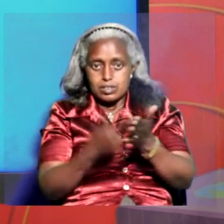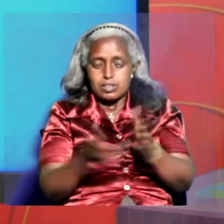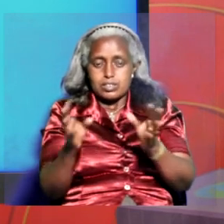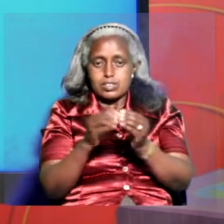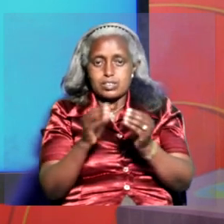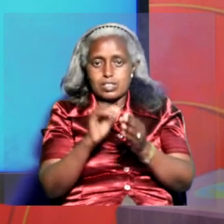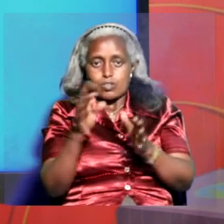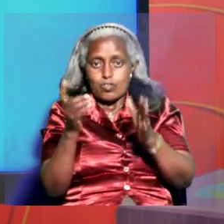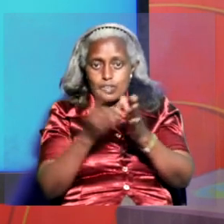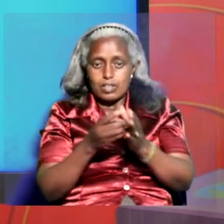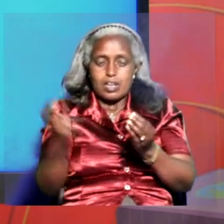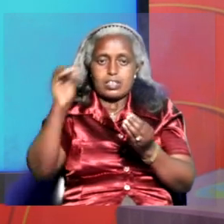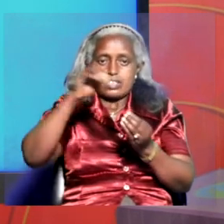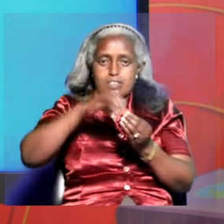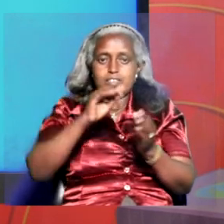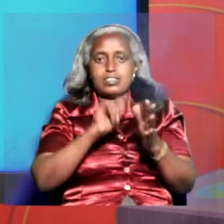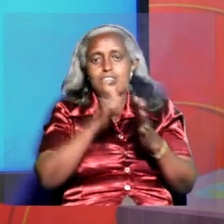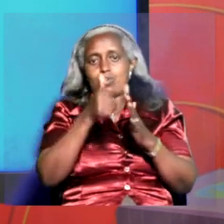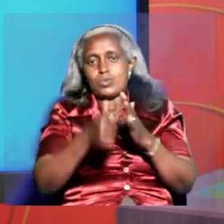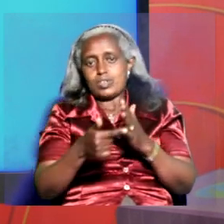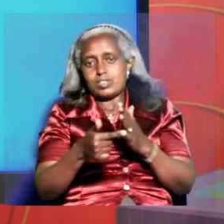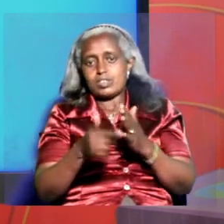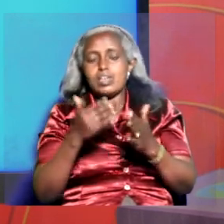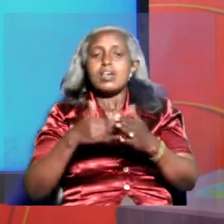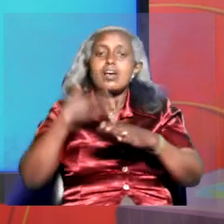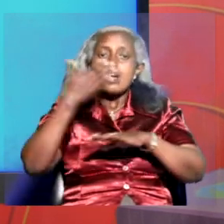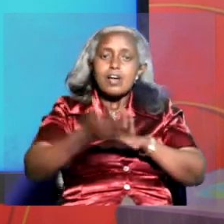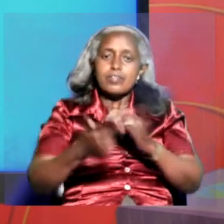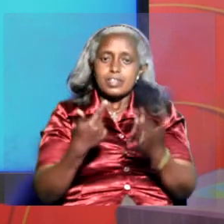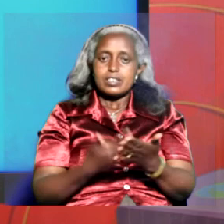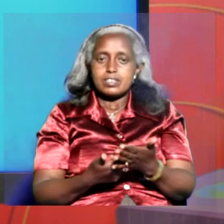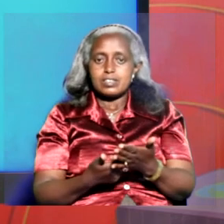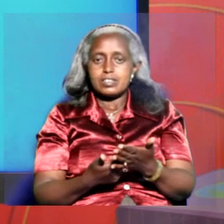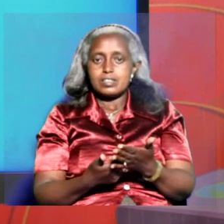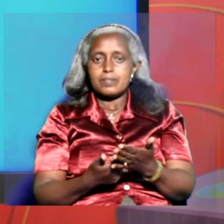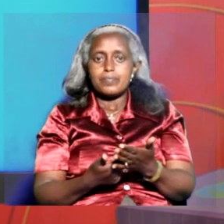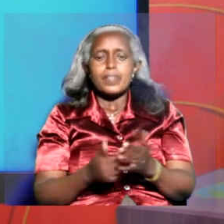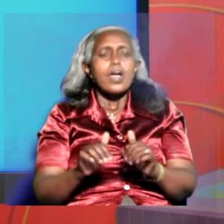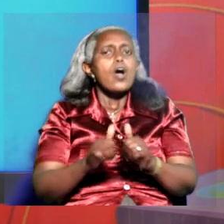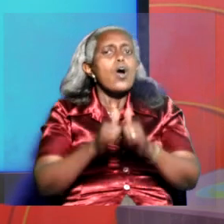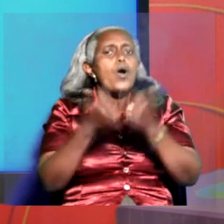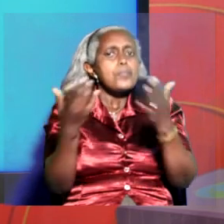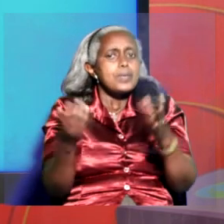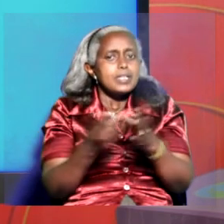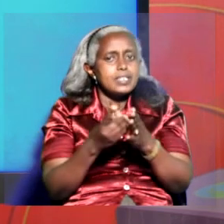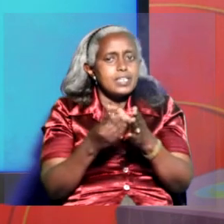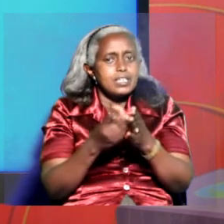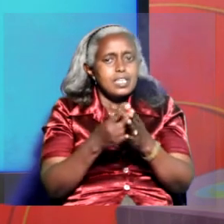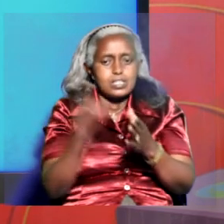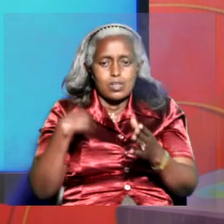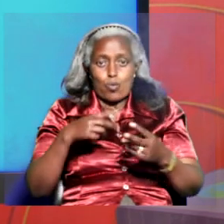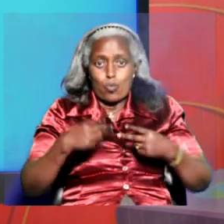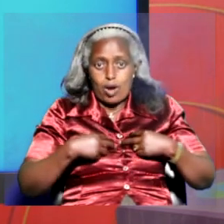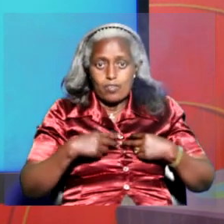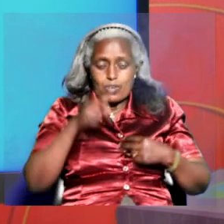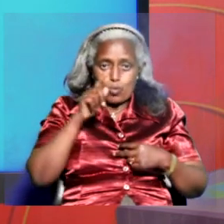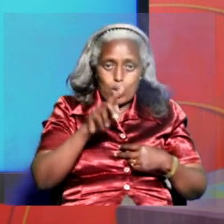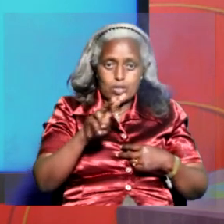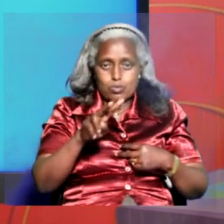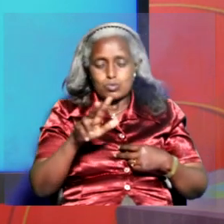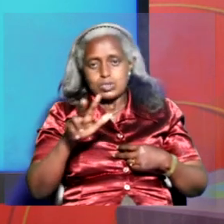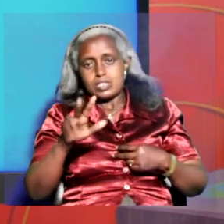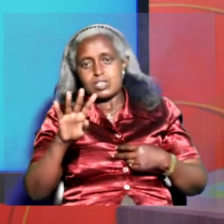of data in increasing order. After this, how many data we have? 1,